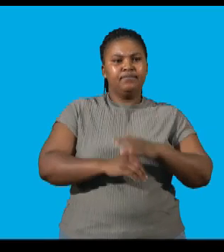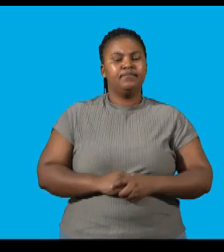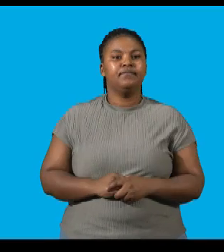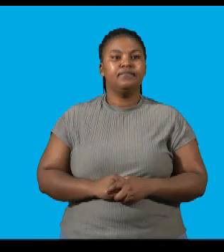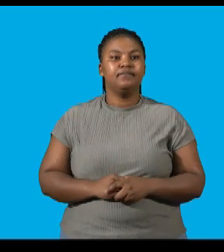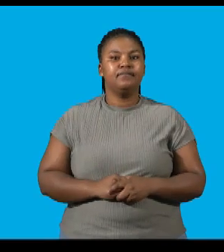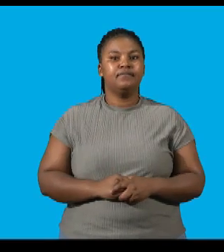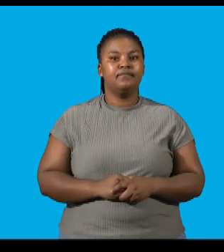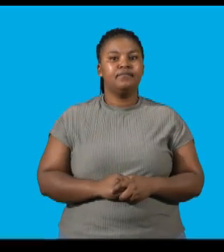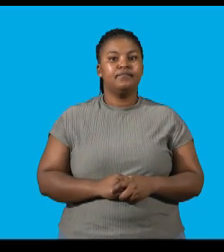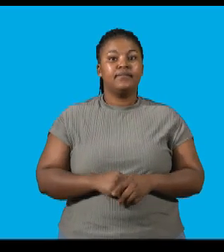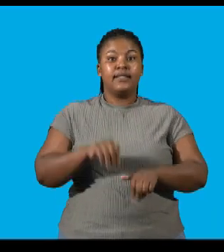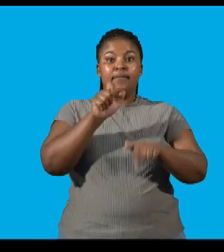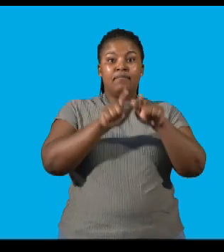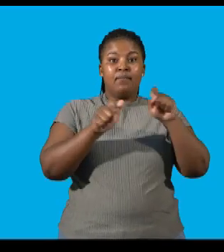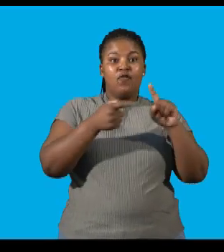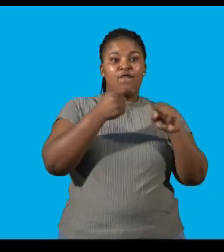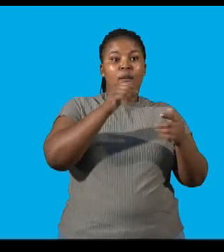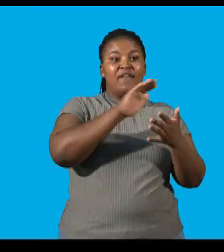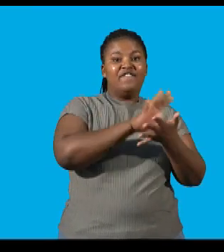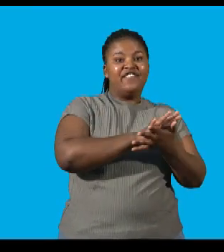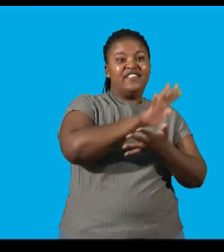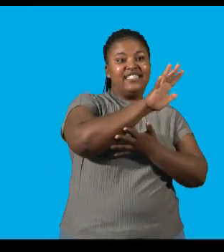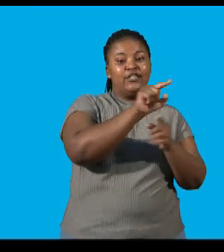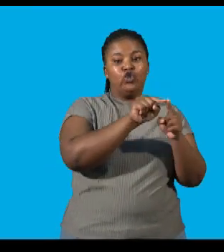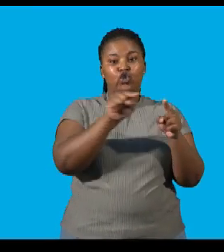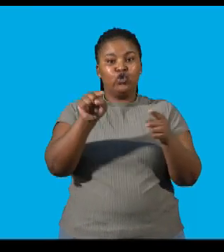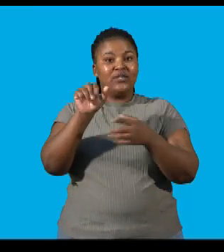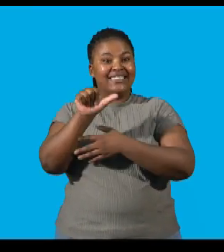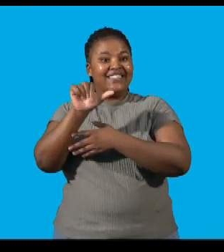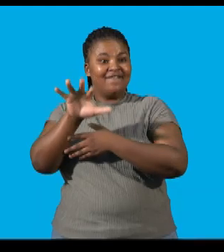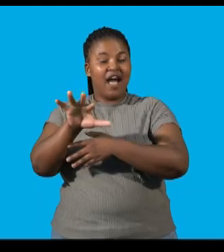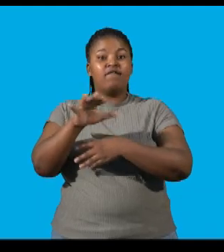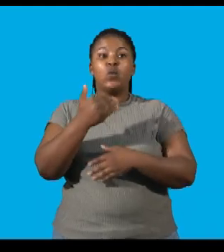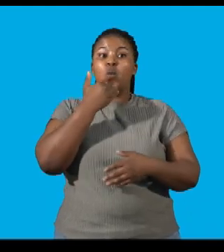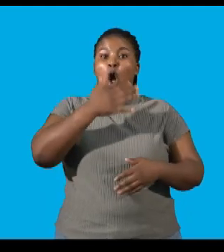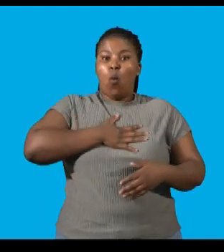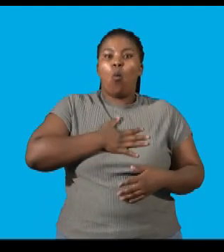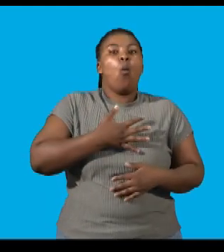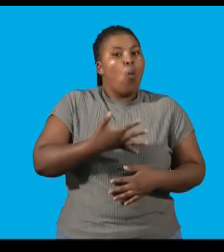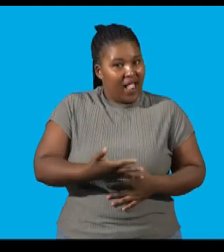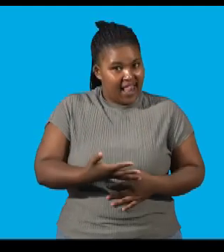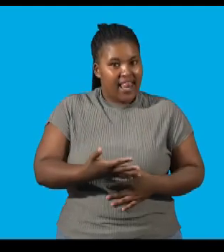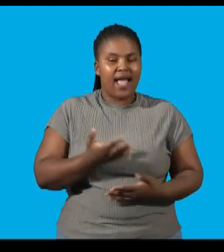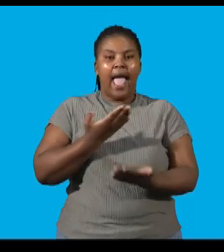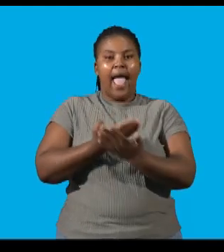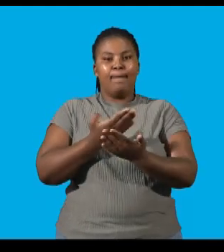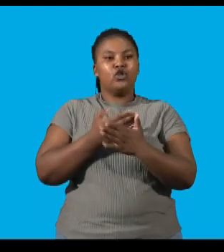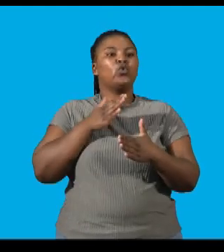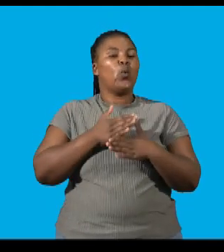When people between 15 and 65 who are willing and able to